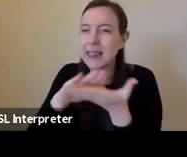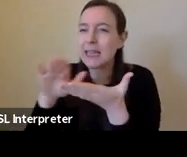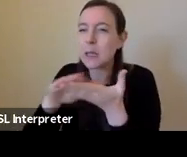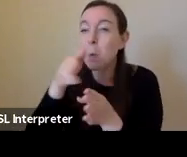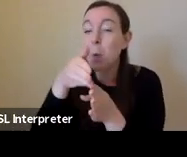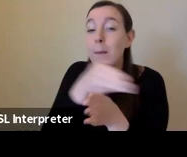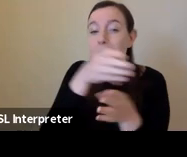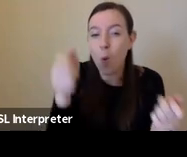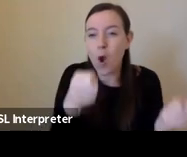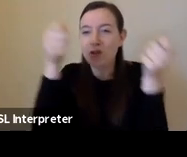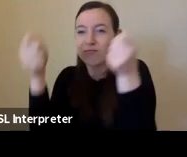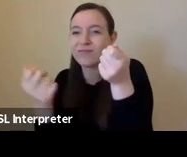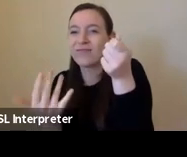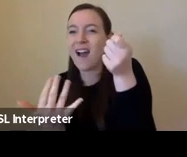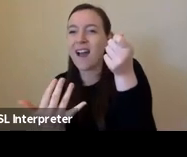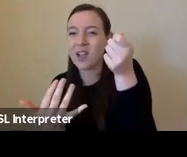fire.